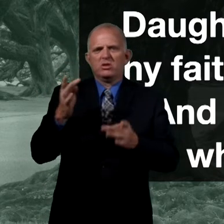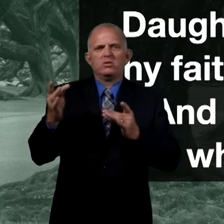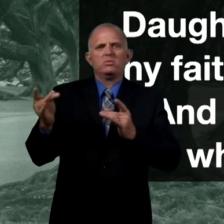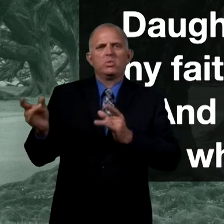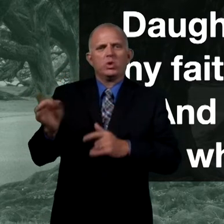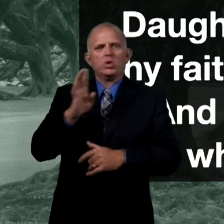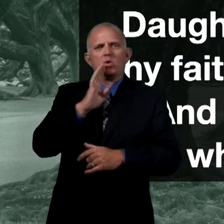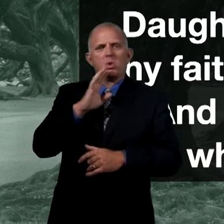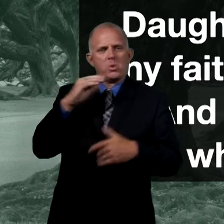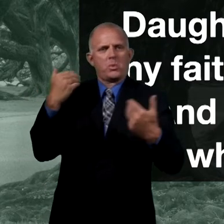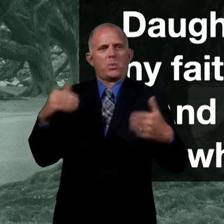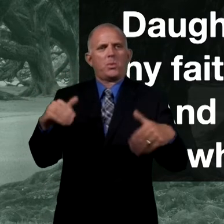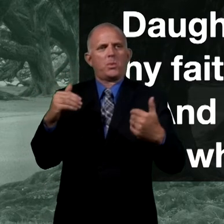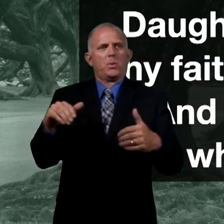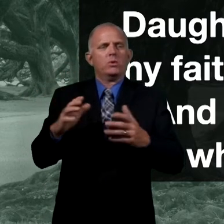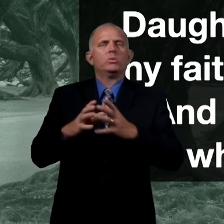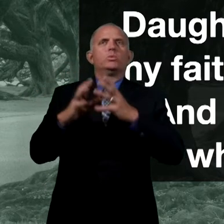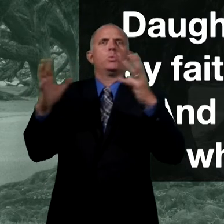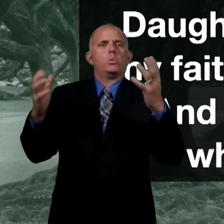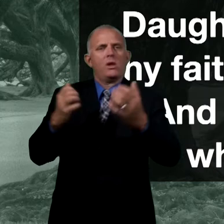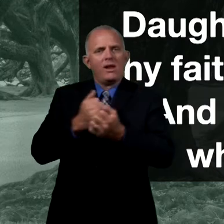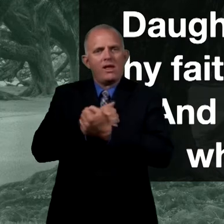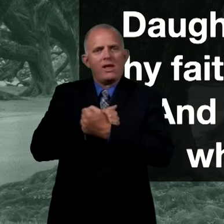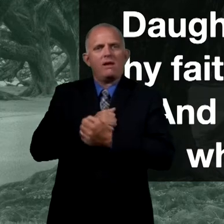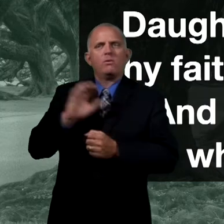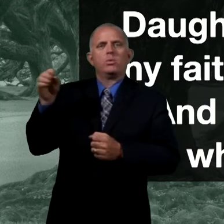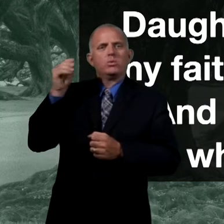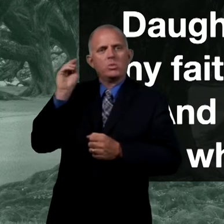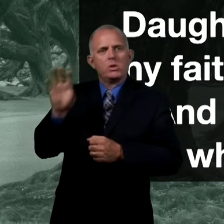love. What grace.